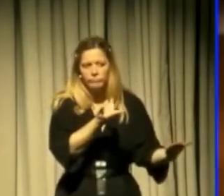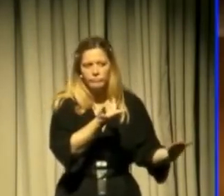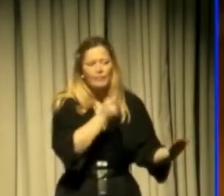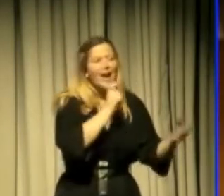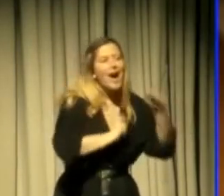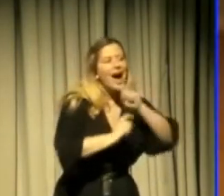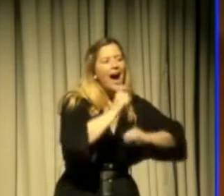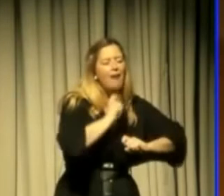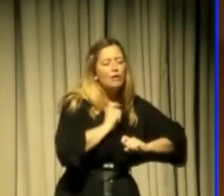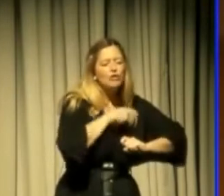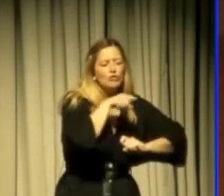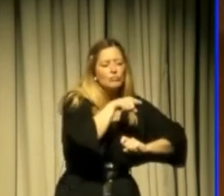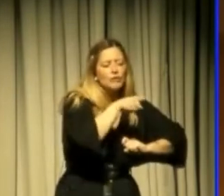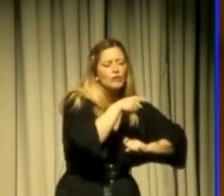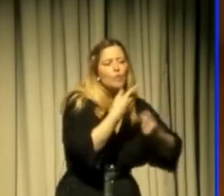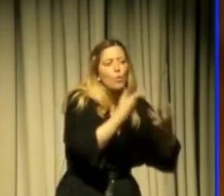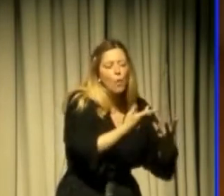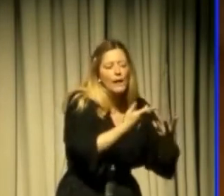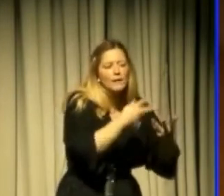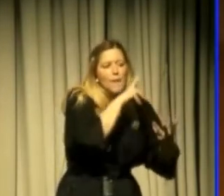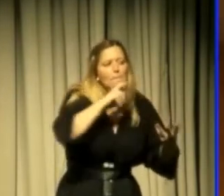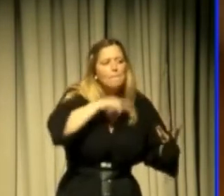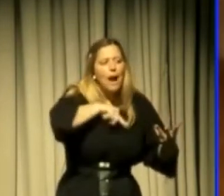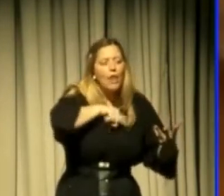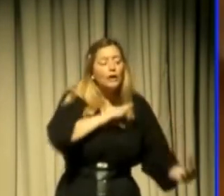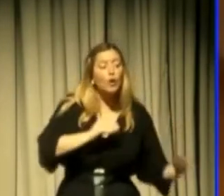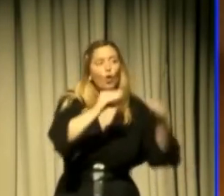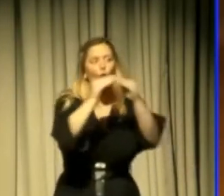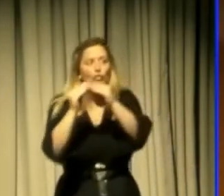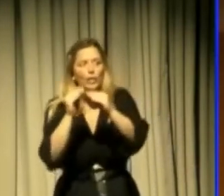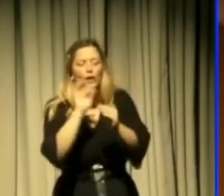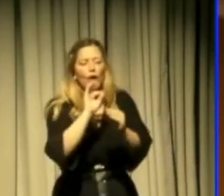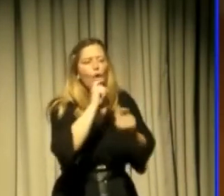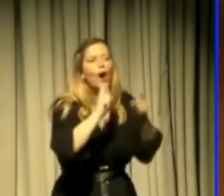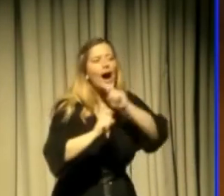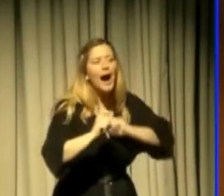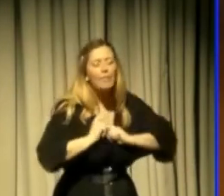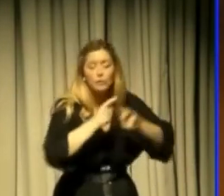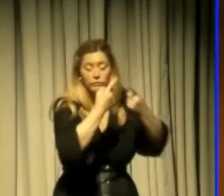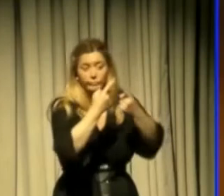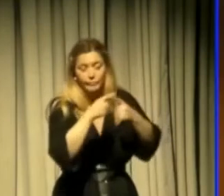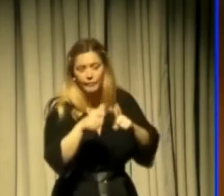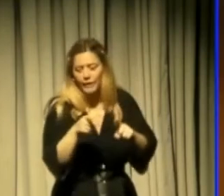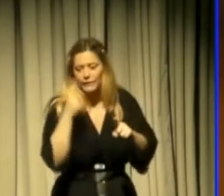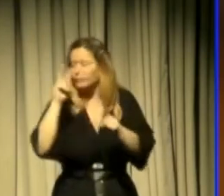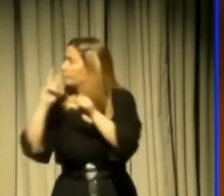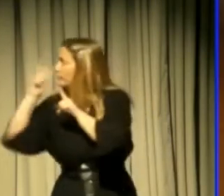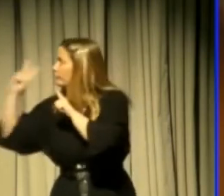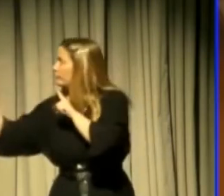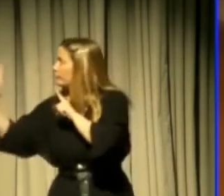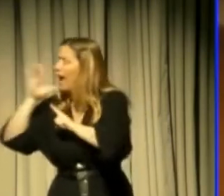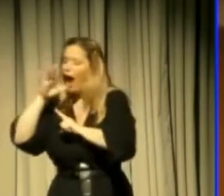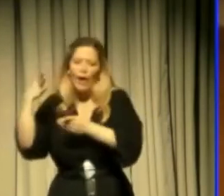So we have a lot of different signs over here. It's okay if you don't see what it is, because it's just for the impression. We are going to connect